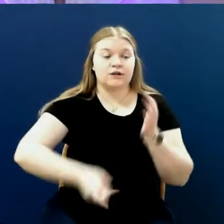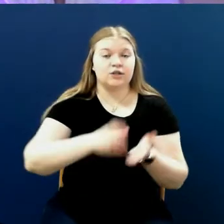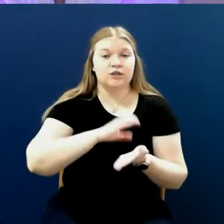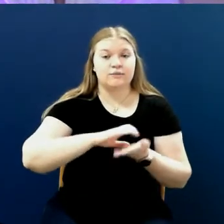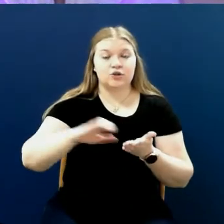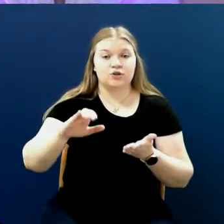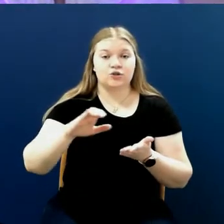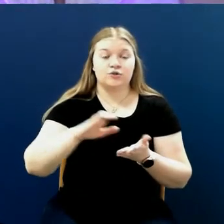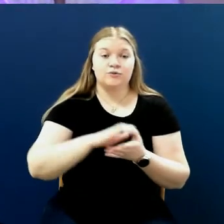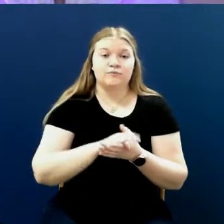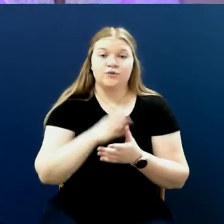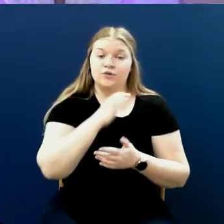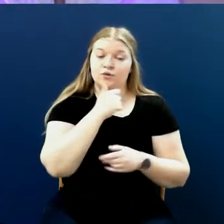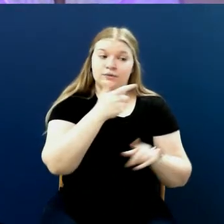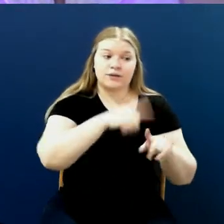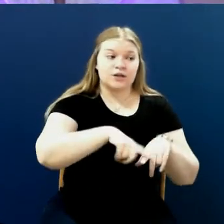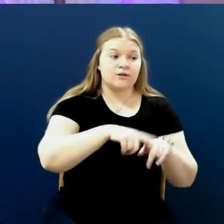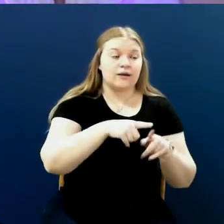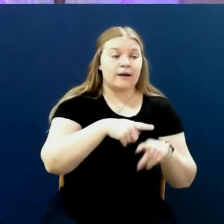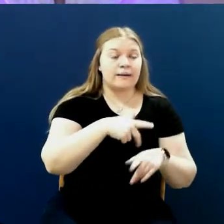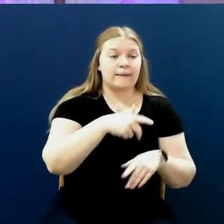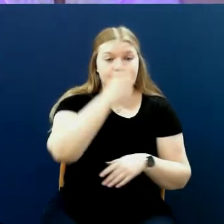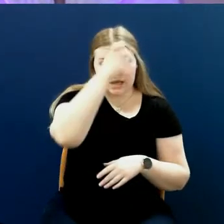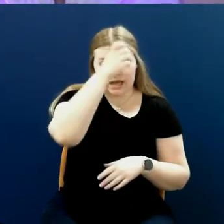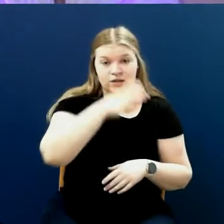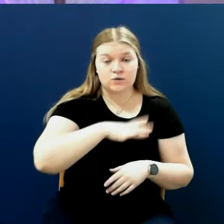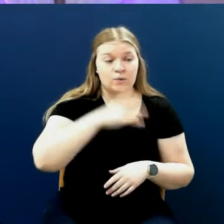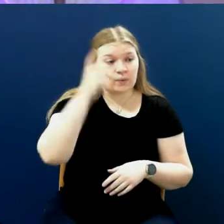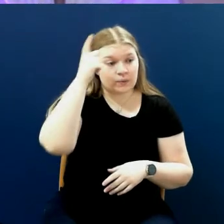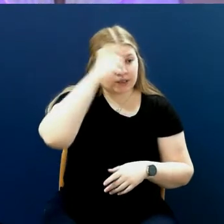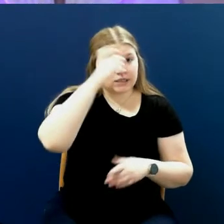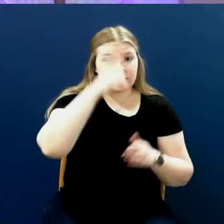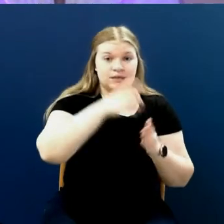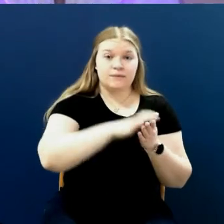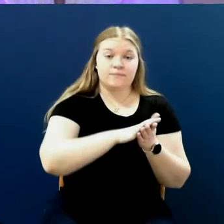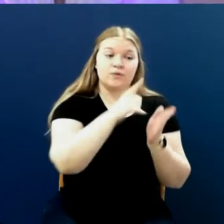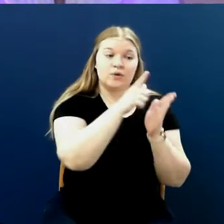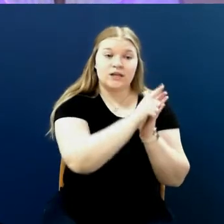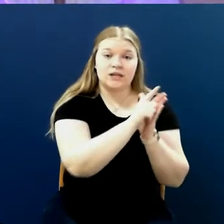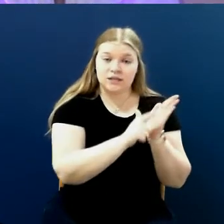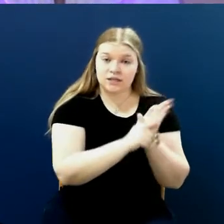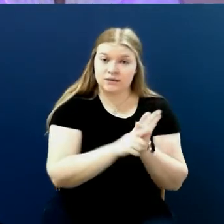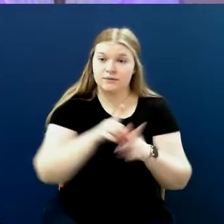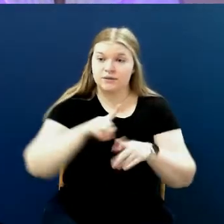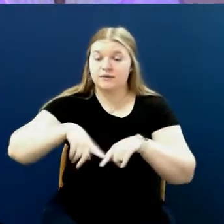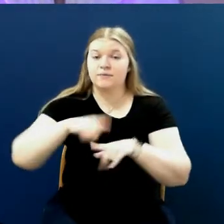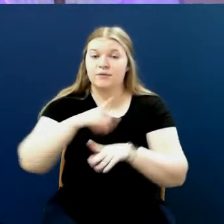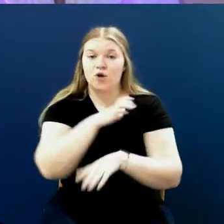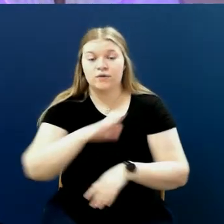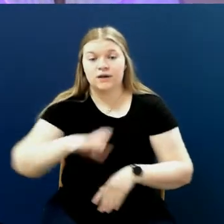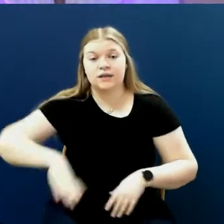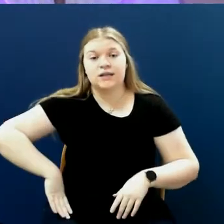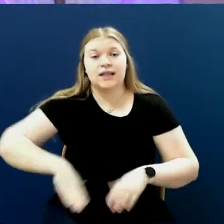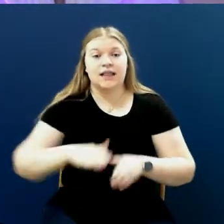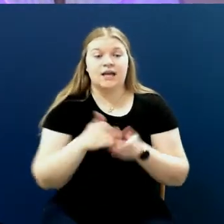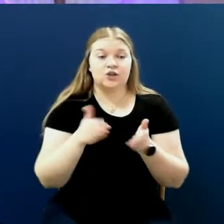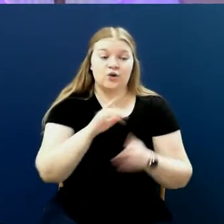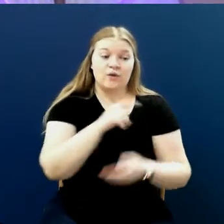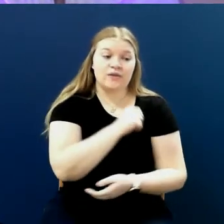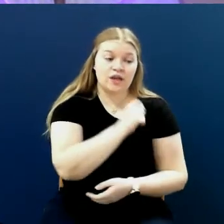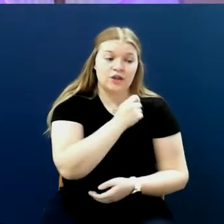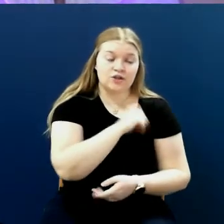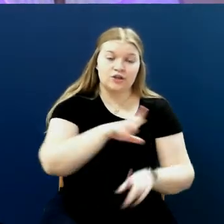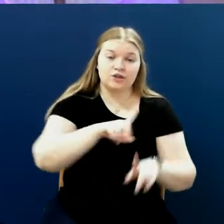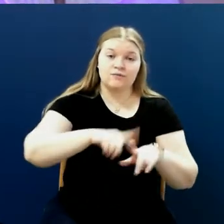rely upon man's wisdom or legalism, but rely upon Christ. And here he's saying, let your theology, let your reliance